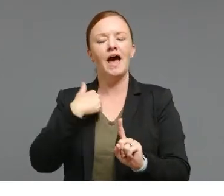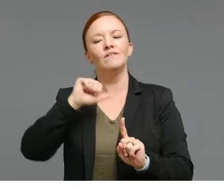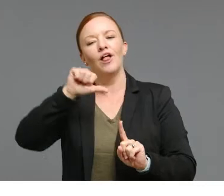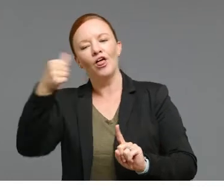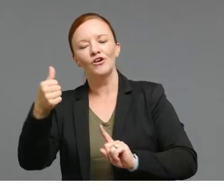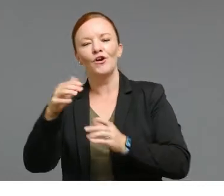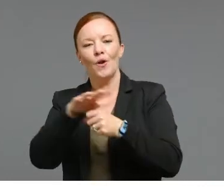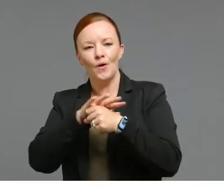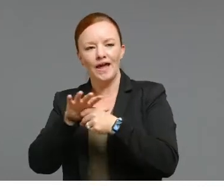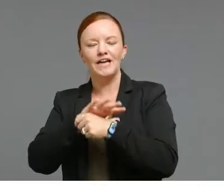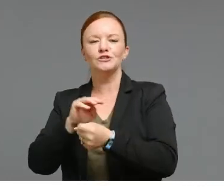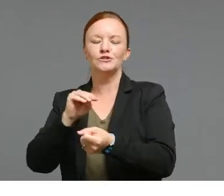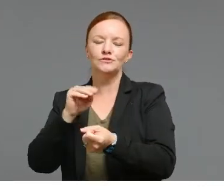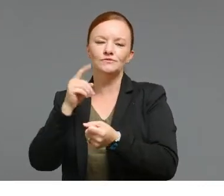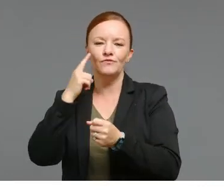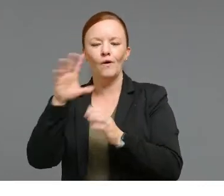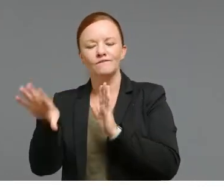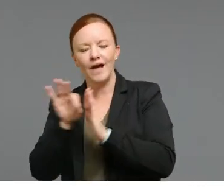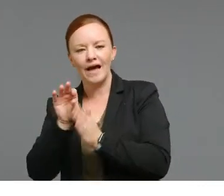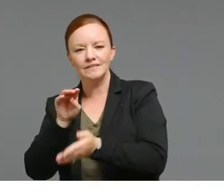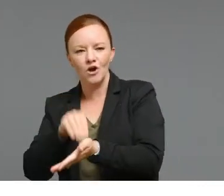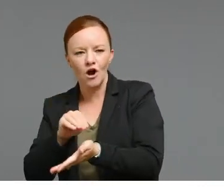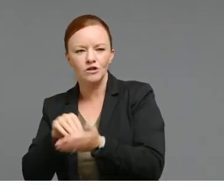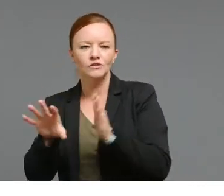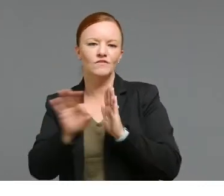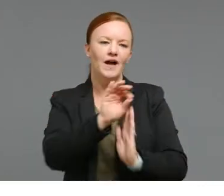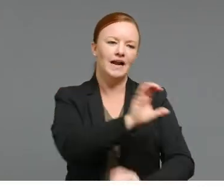locations, or you can go to our website at